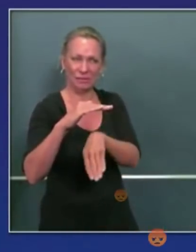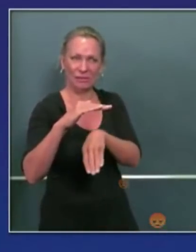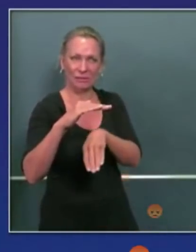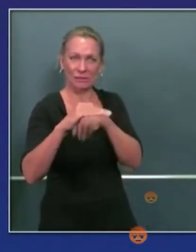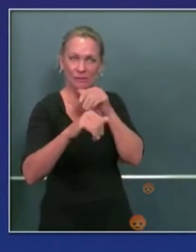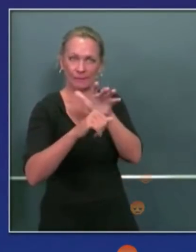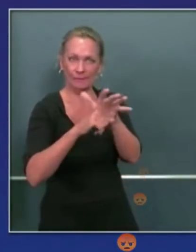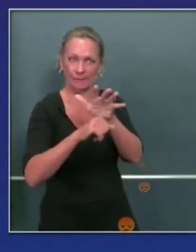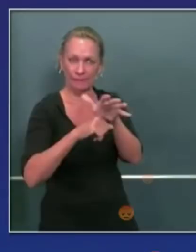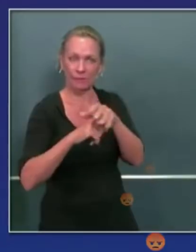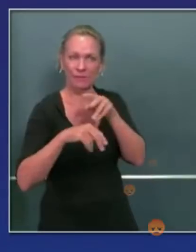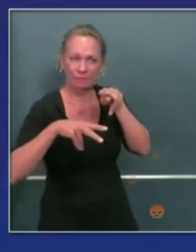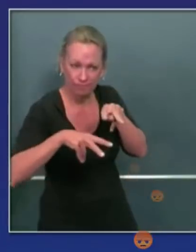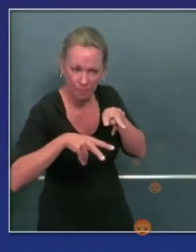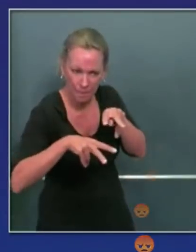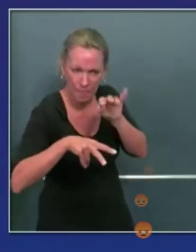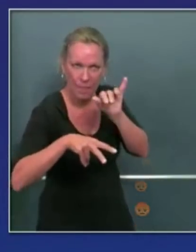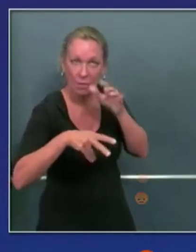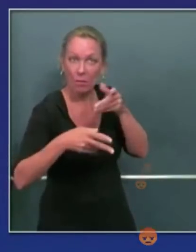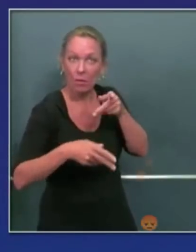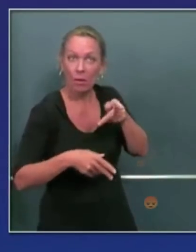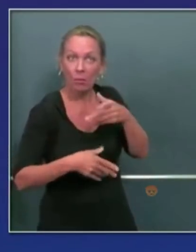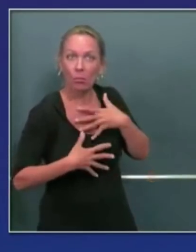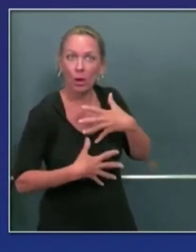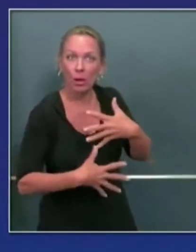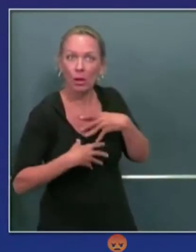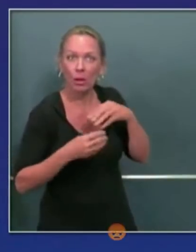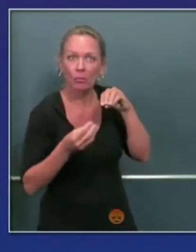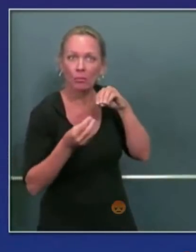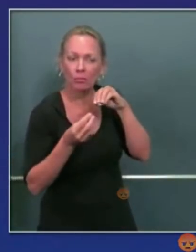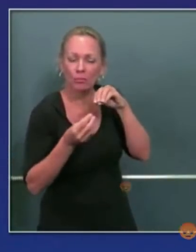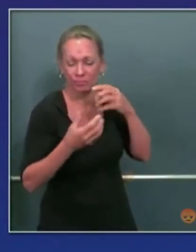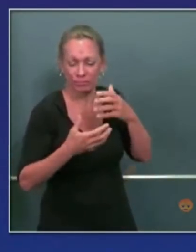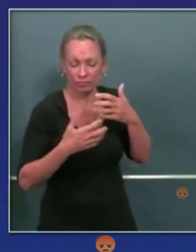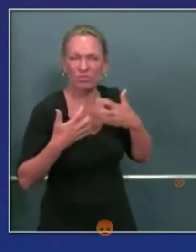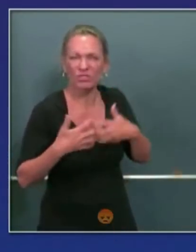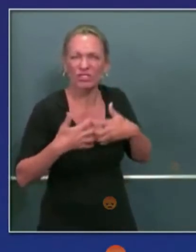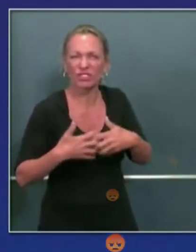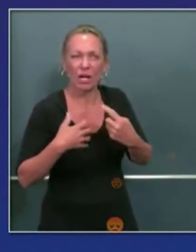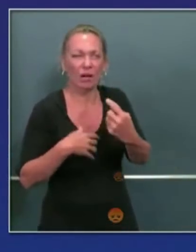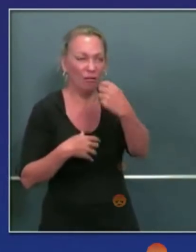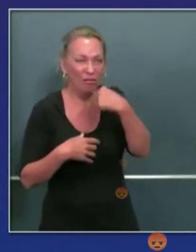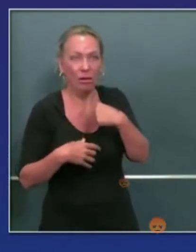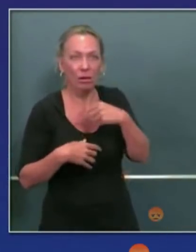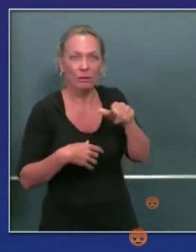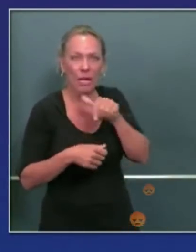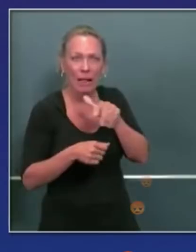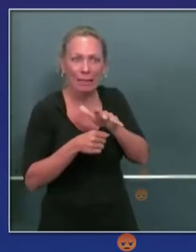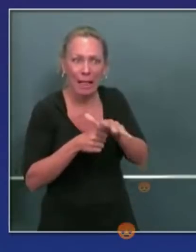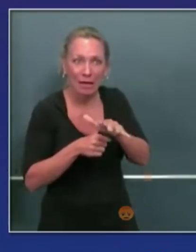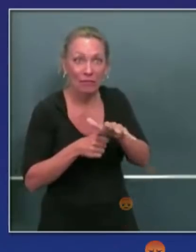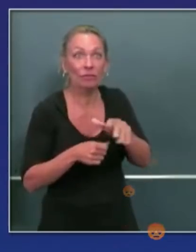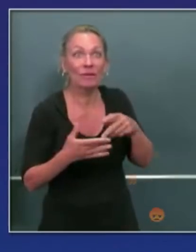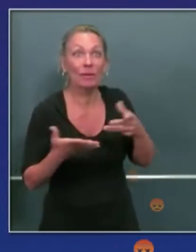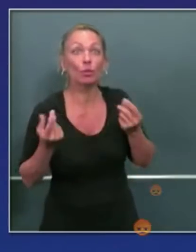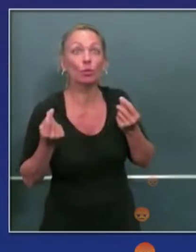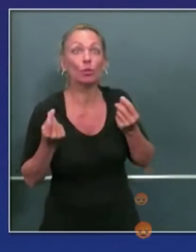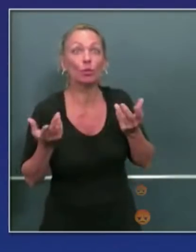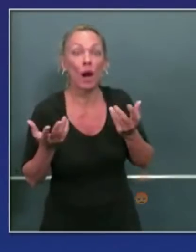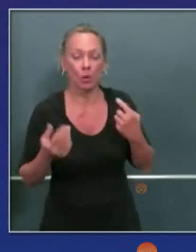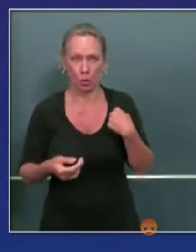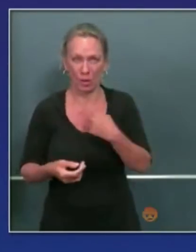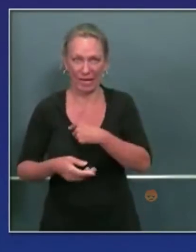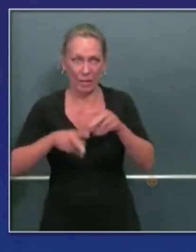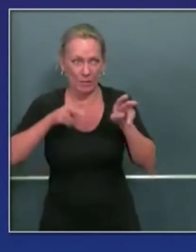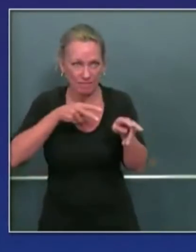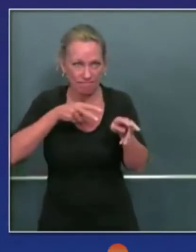dẫn places tới them thực on the trạng county bùng phát thì monitoring list so we can begin that targeted engagement. còn lại khoảng chừng 20% cái khả As the năng tiếp governor nhận said, bệnh in nhân, hoặc là